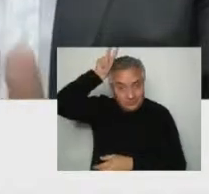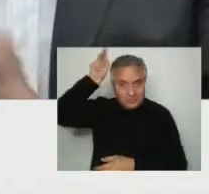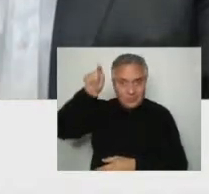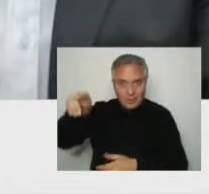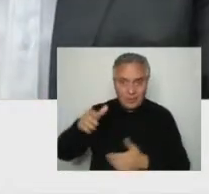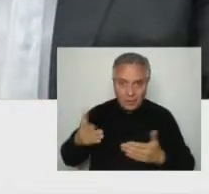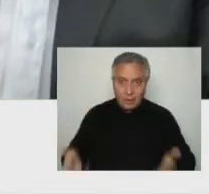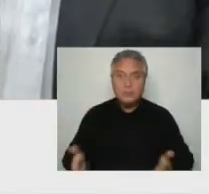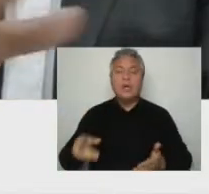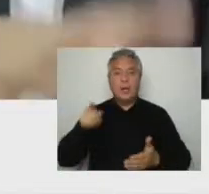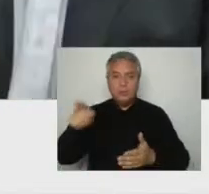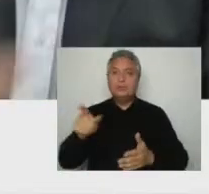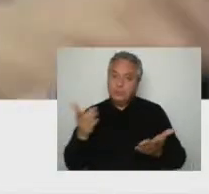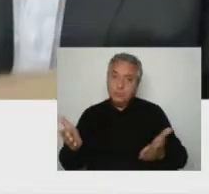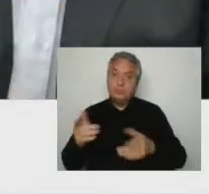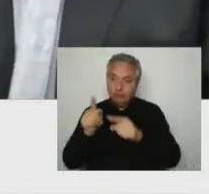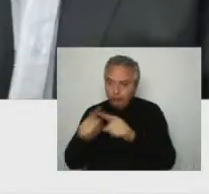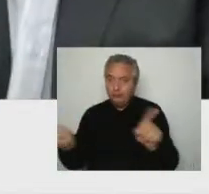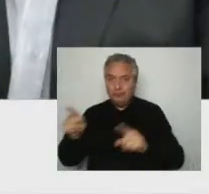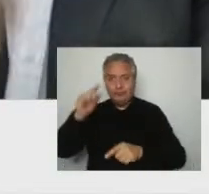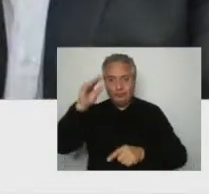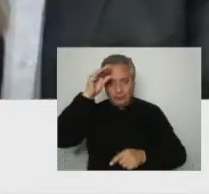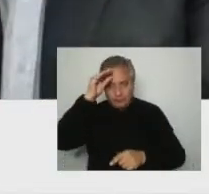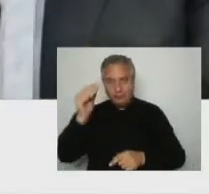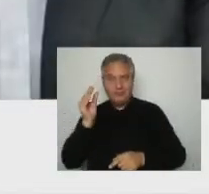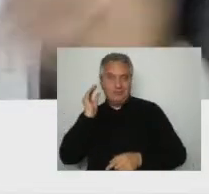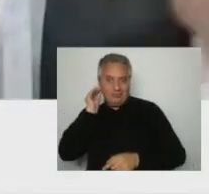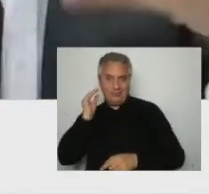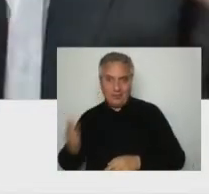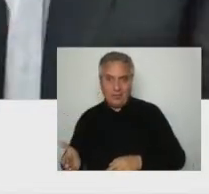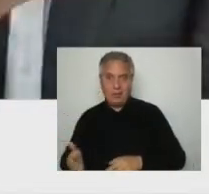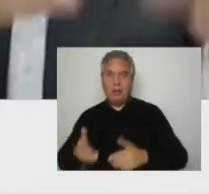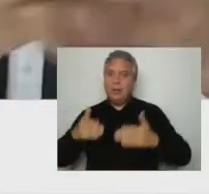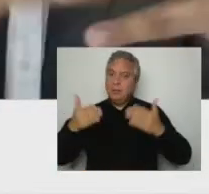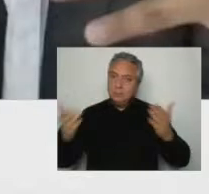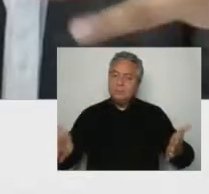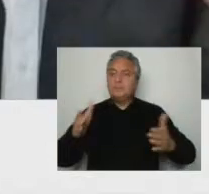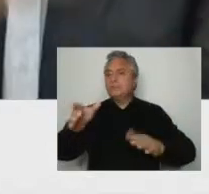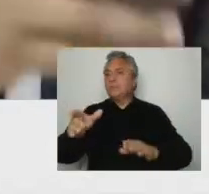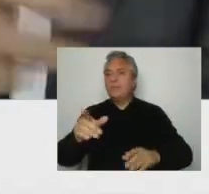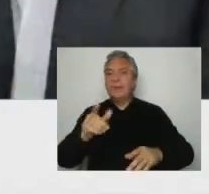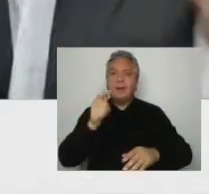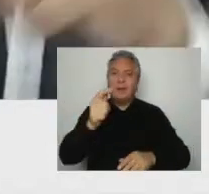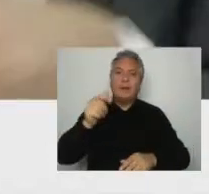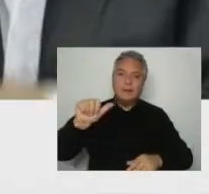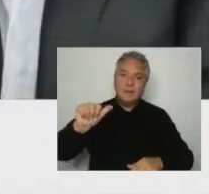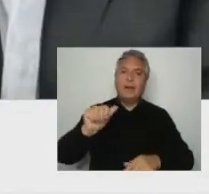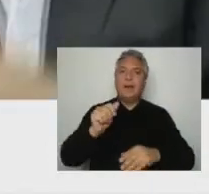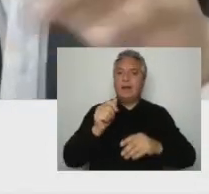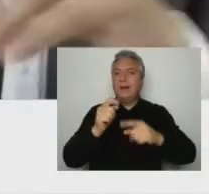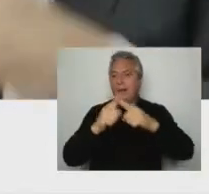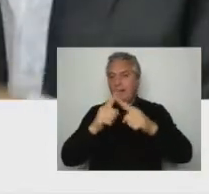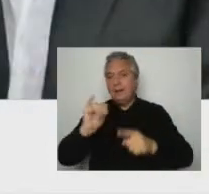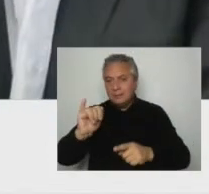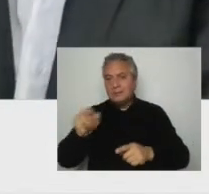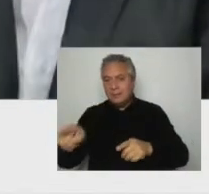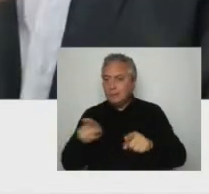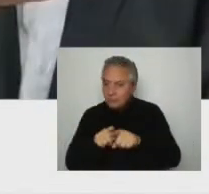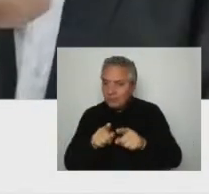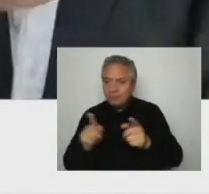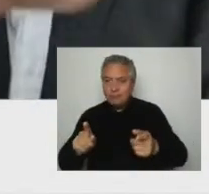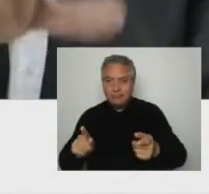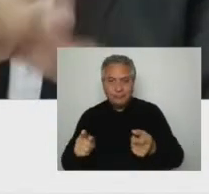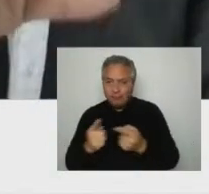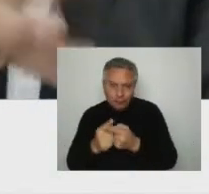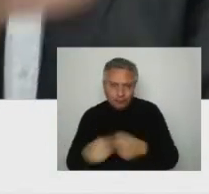or indigenous peoples. And then we also are focusing on gender, and we have